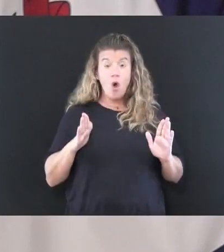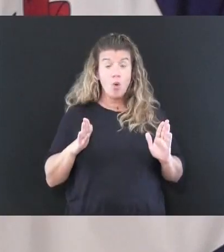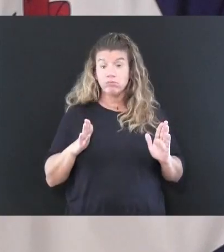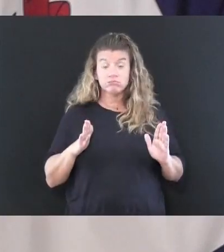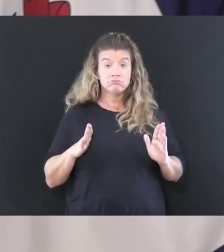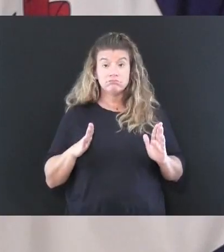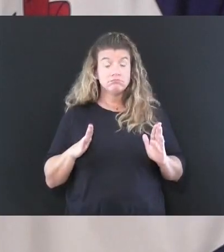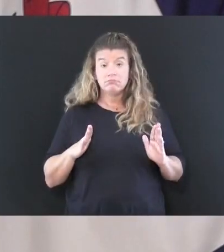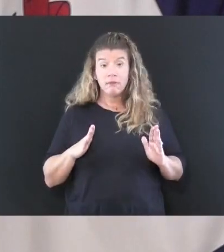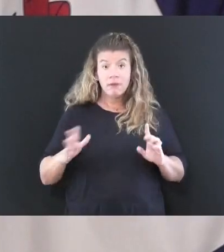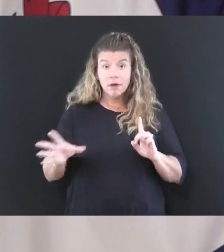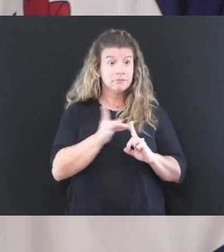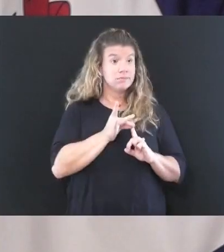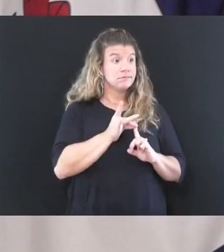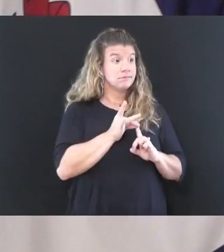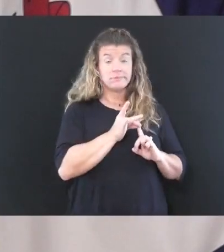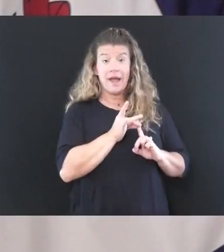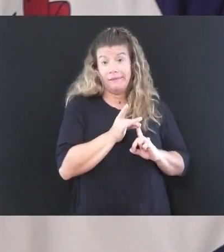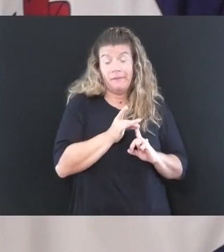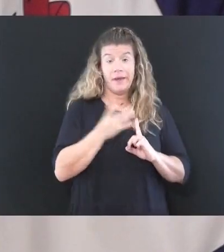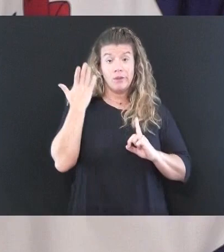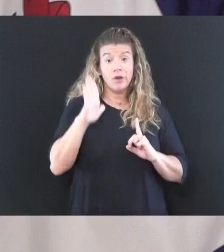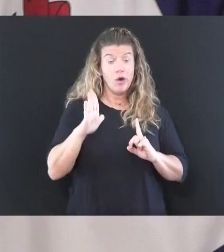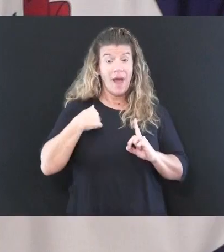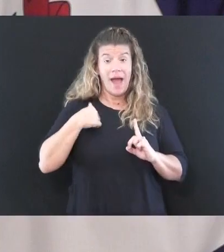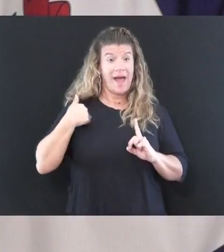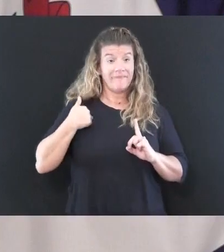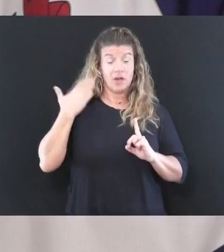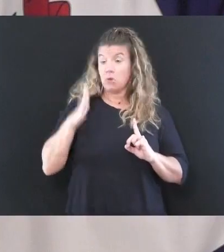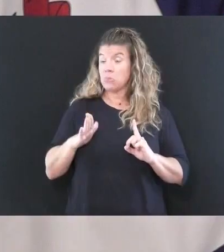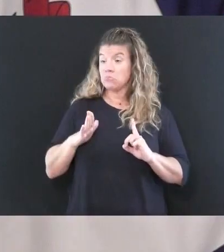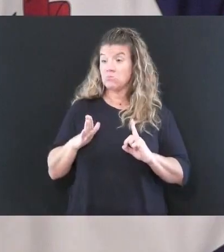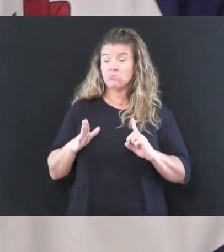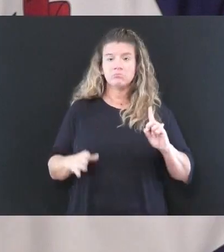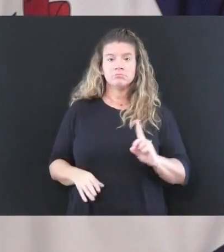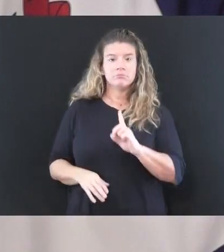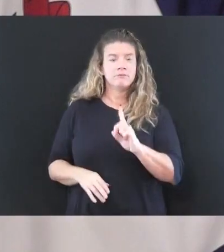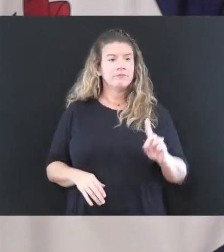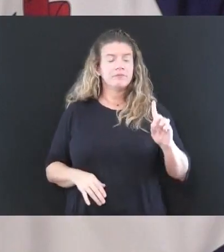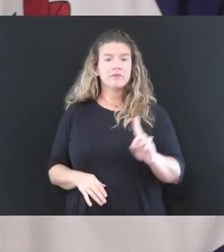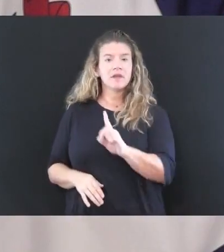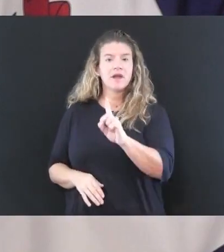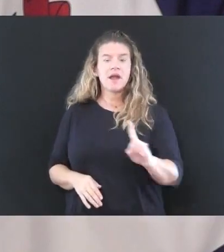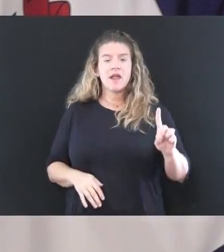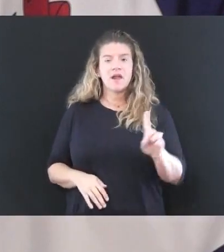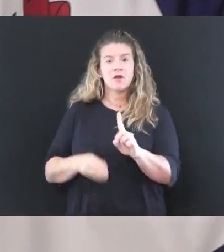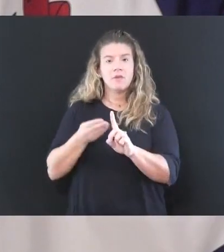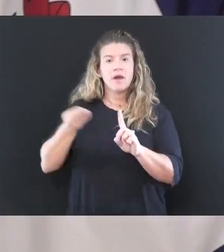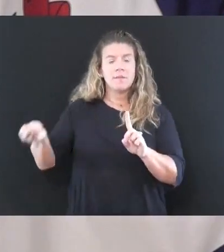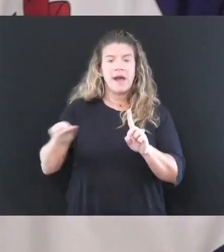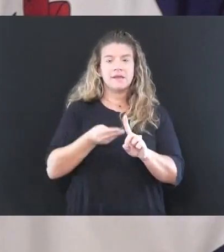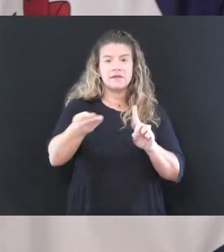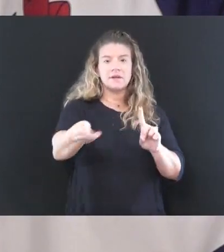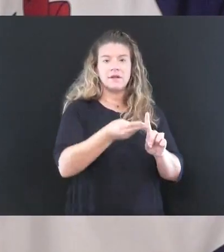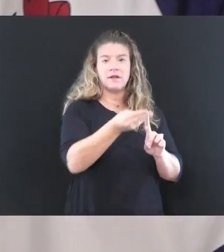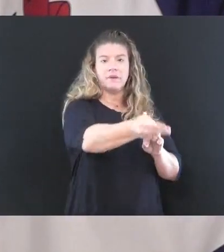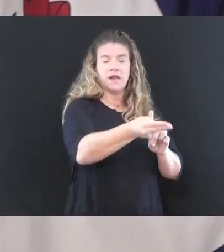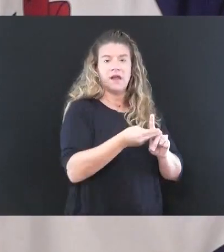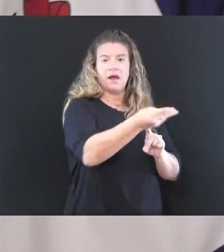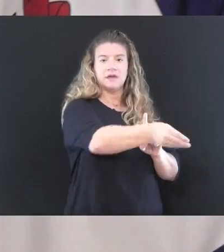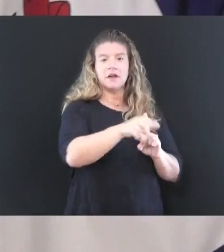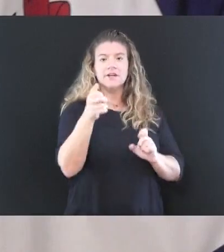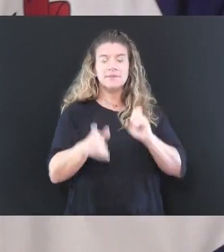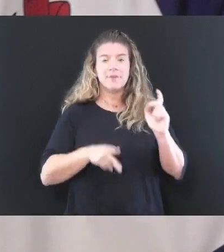do not have a clue in the world that they have this disease, but they've got it, and they're walking around spreading it to